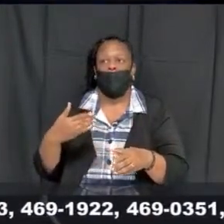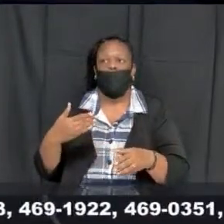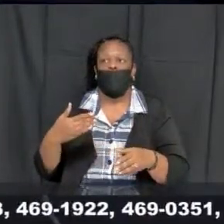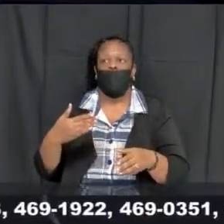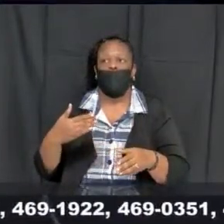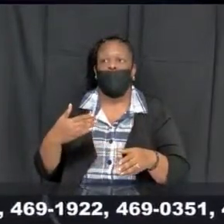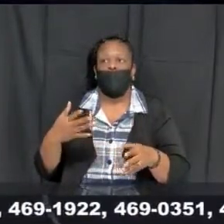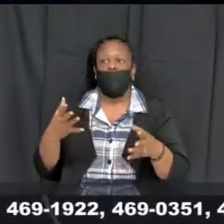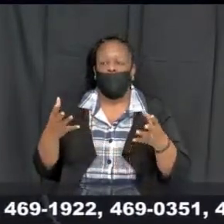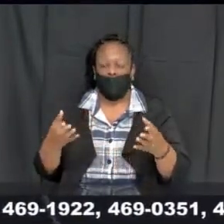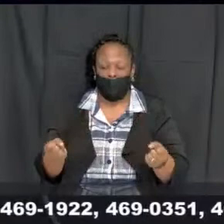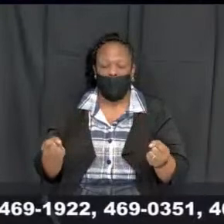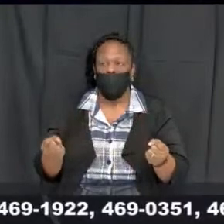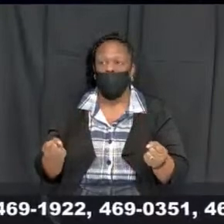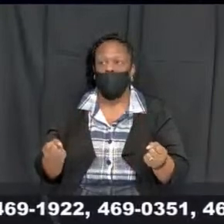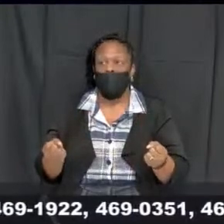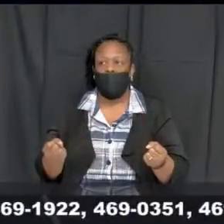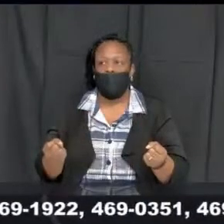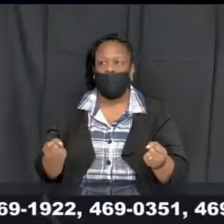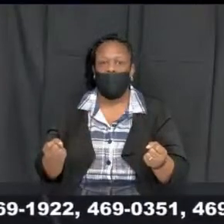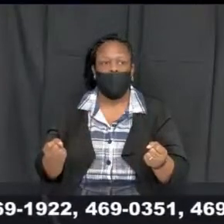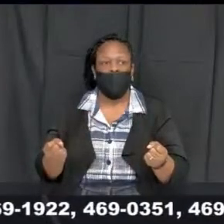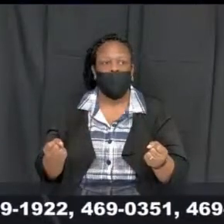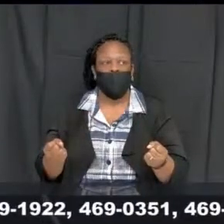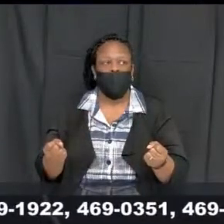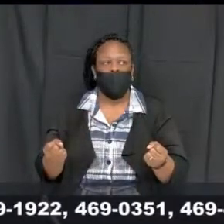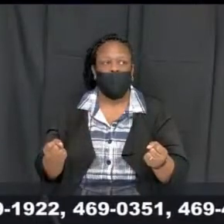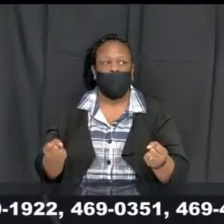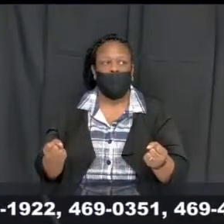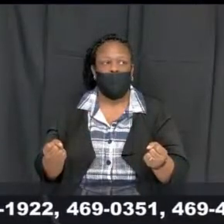a comprehensive presentation.